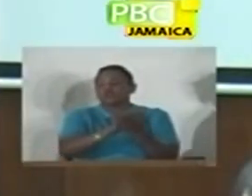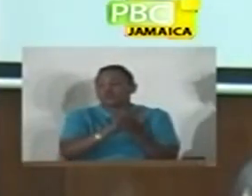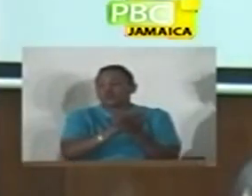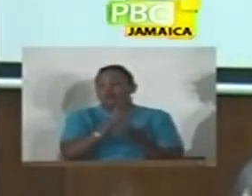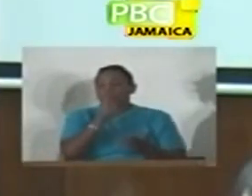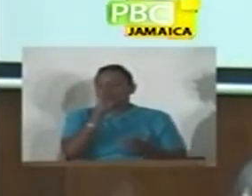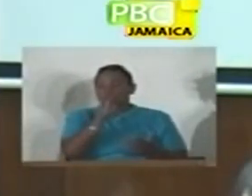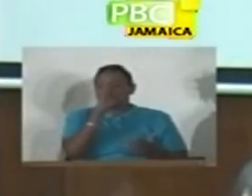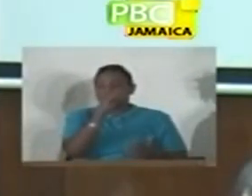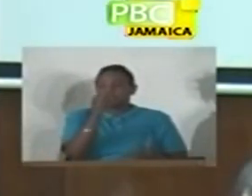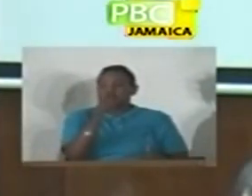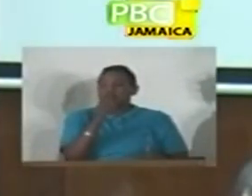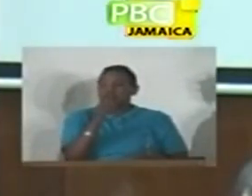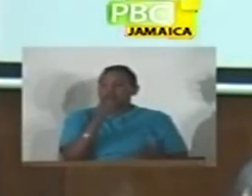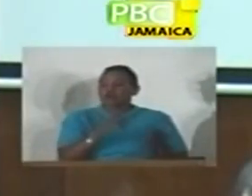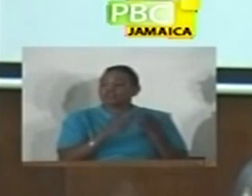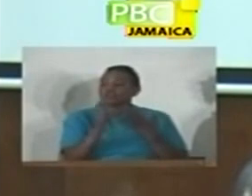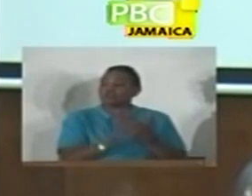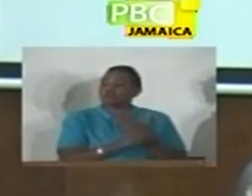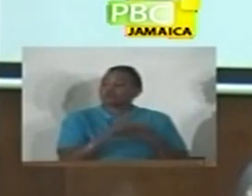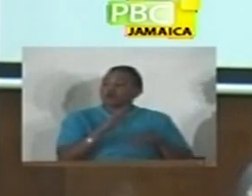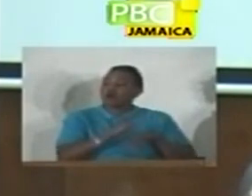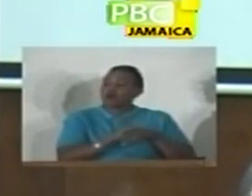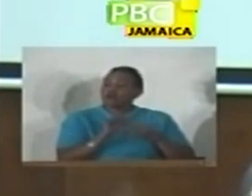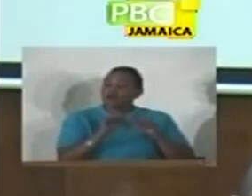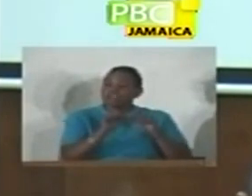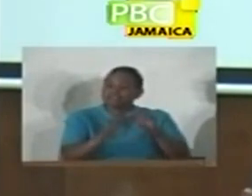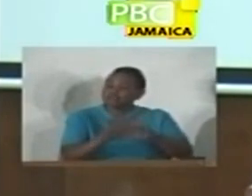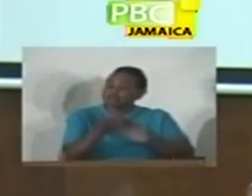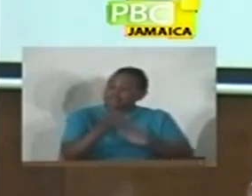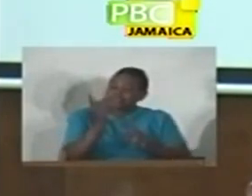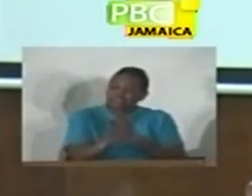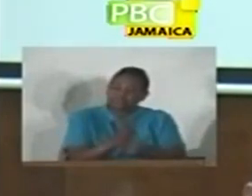breakfast and lunch program on a consistent basis.